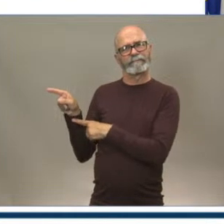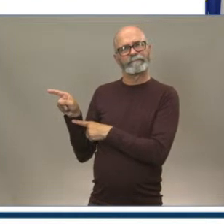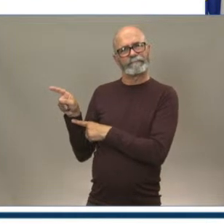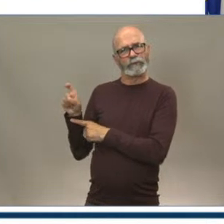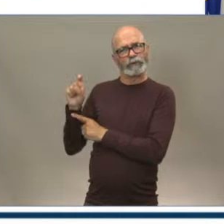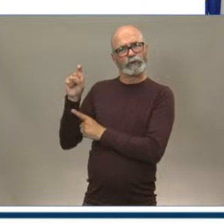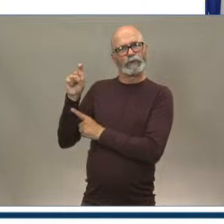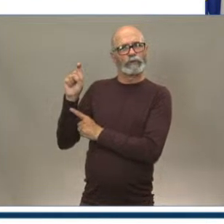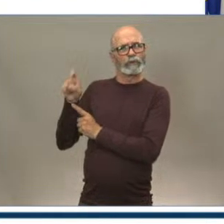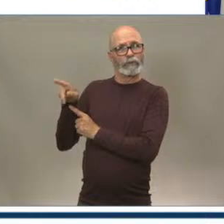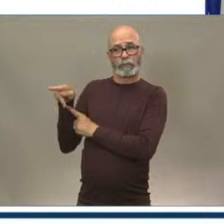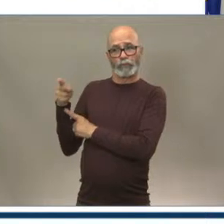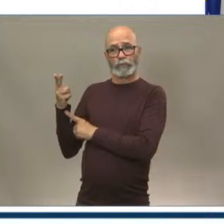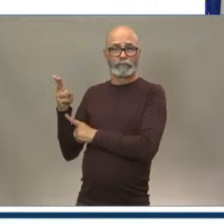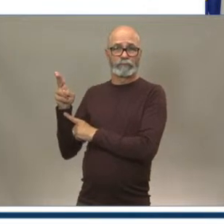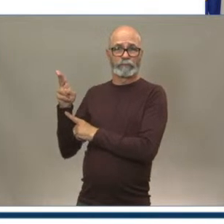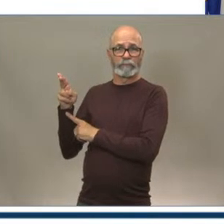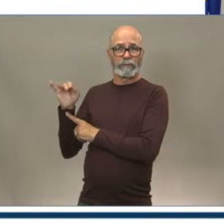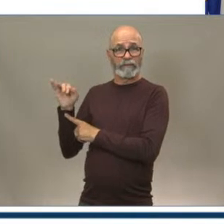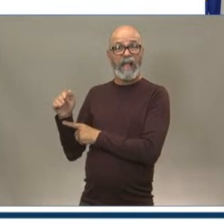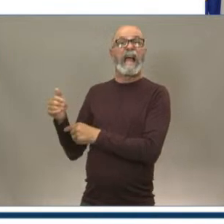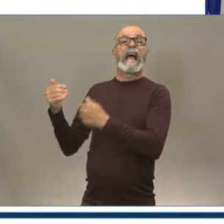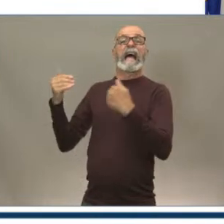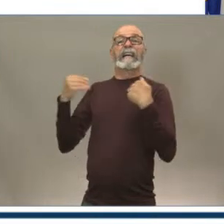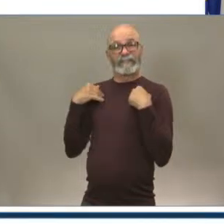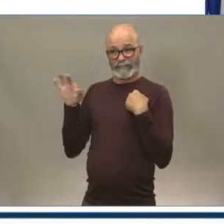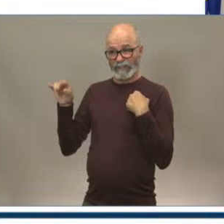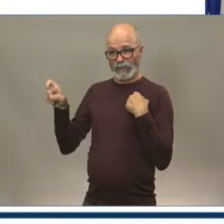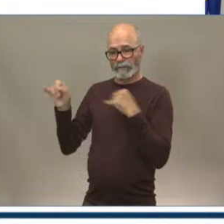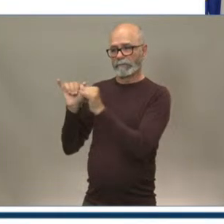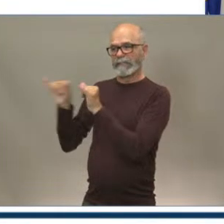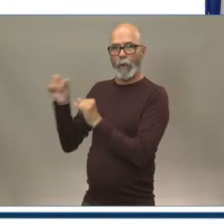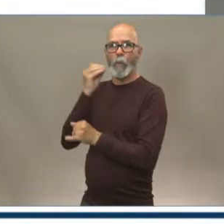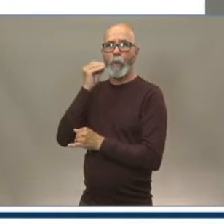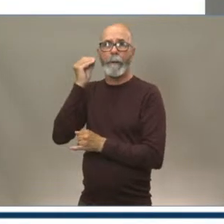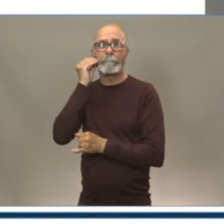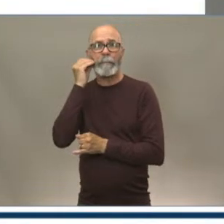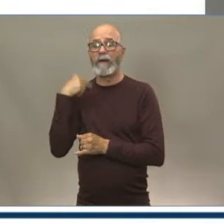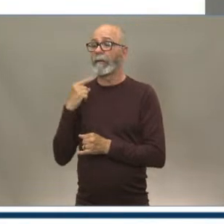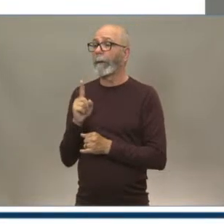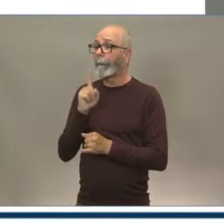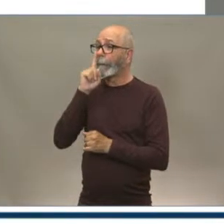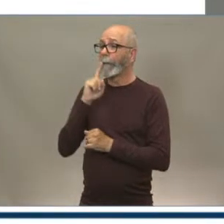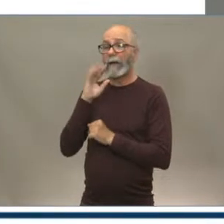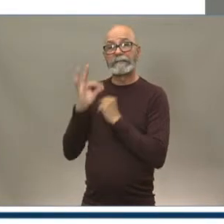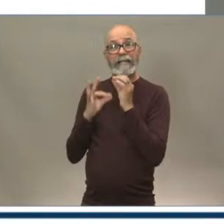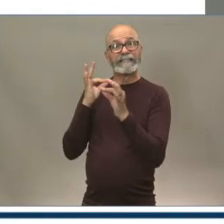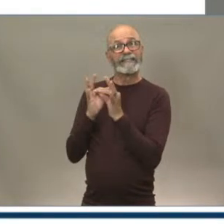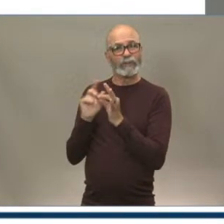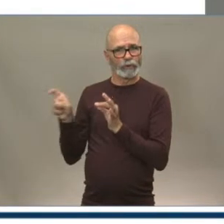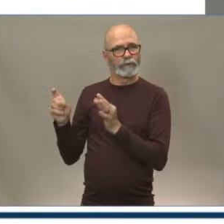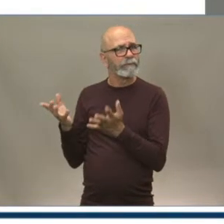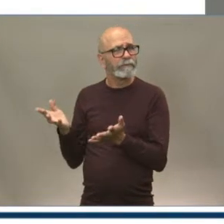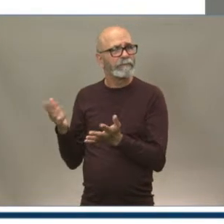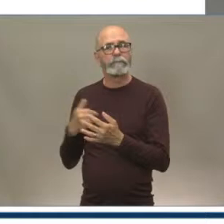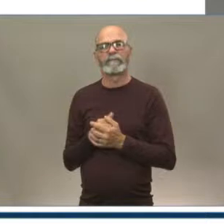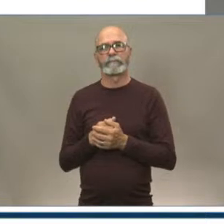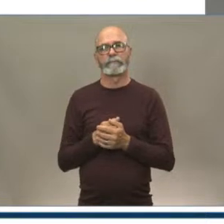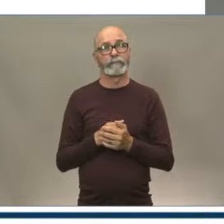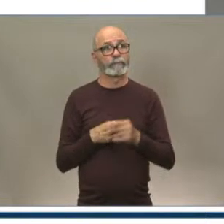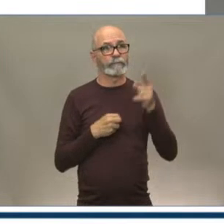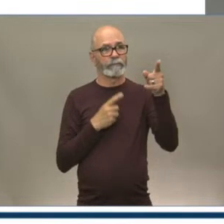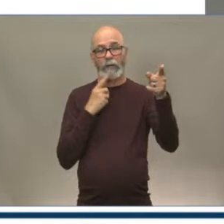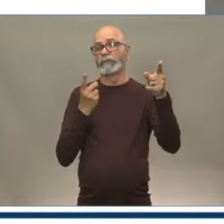can get tested and isolate if they need to? So we will communicate to the public across the province when